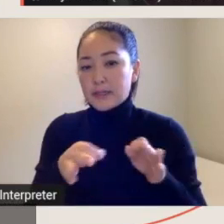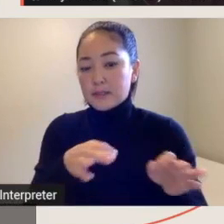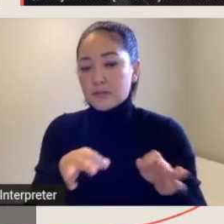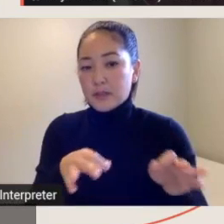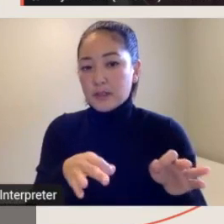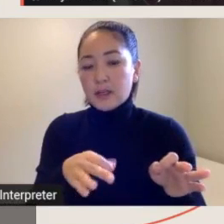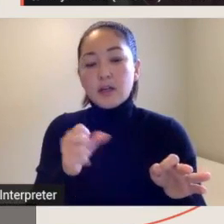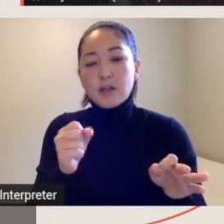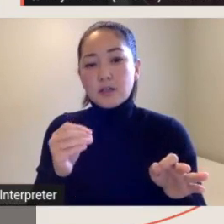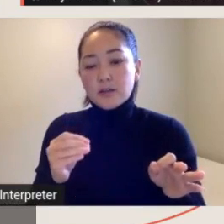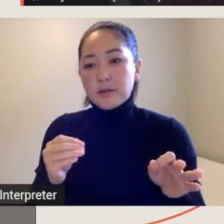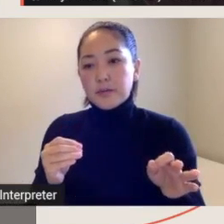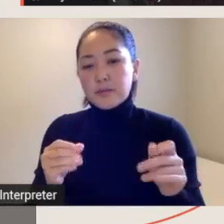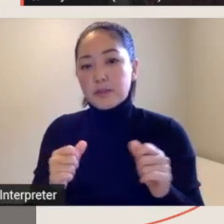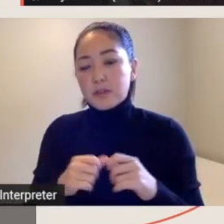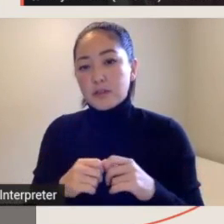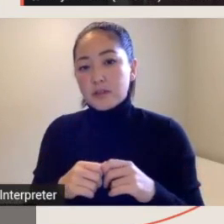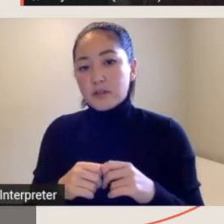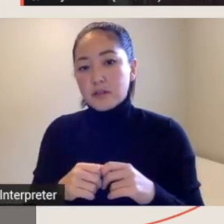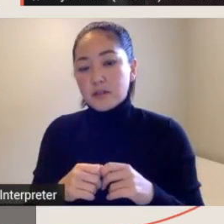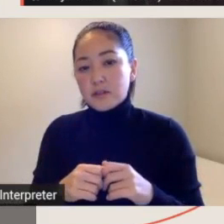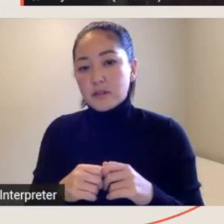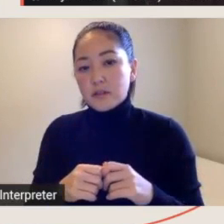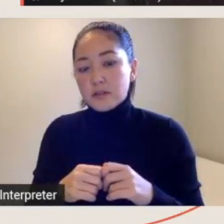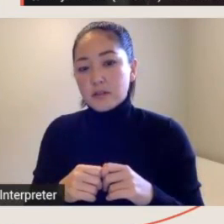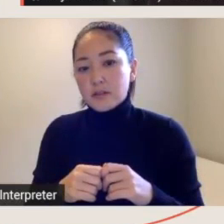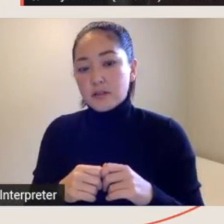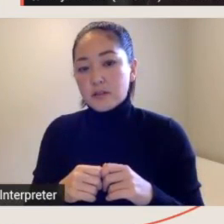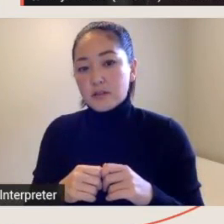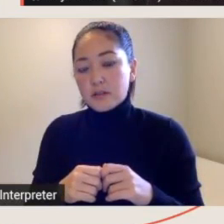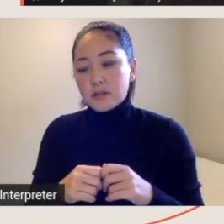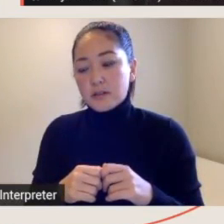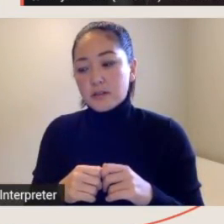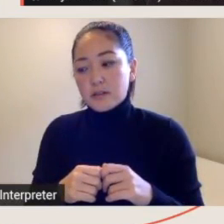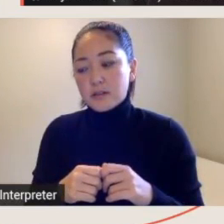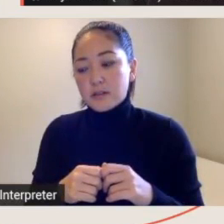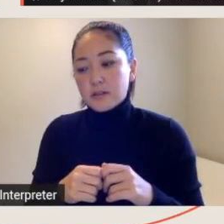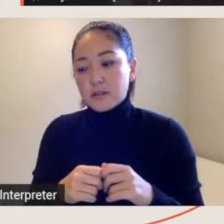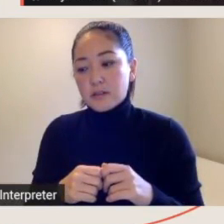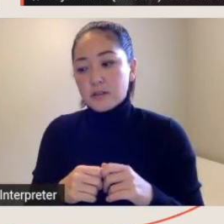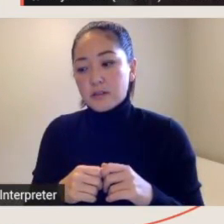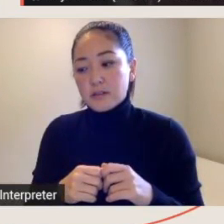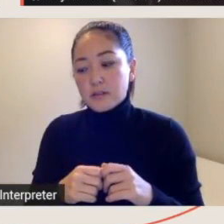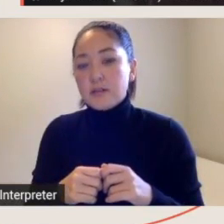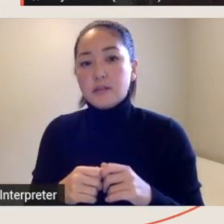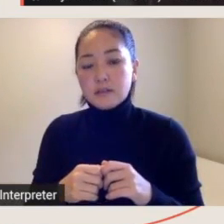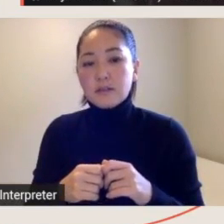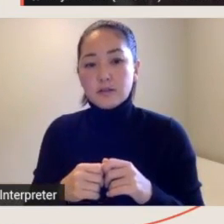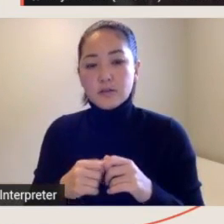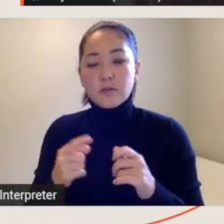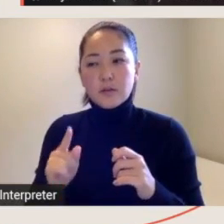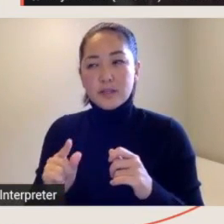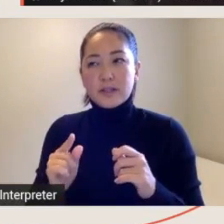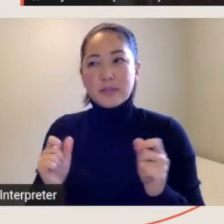So we did, of course, trigger some conversations because we were afraid that the context would